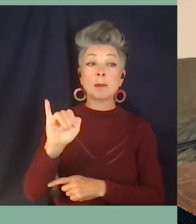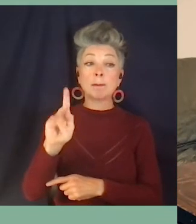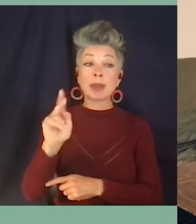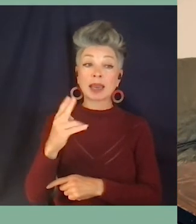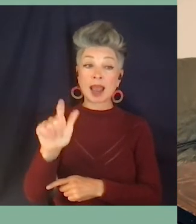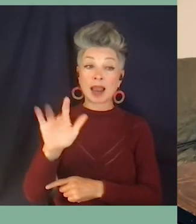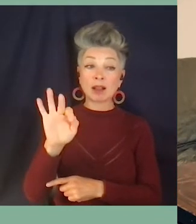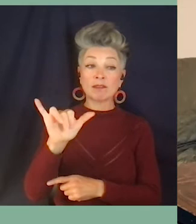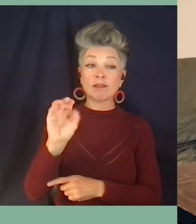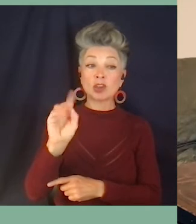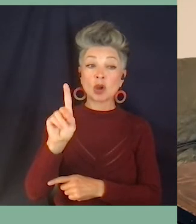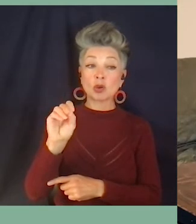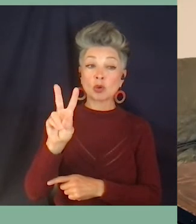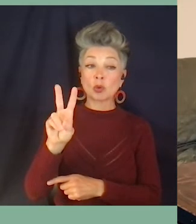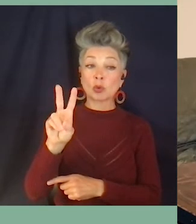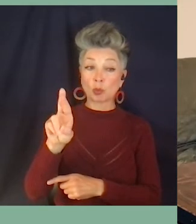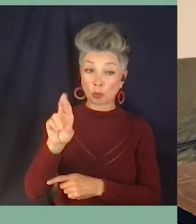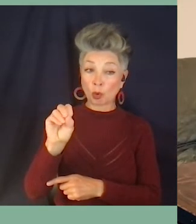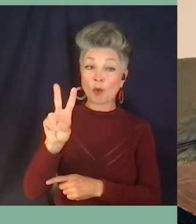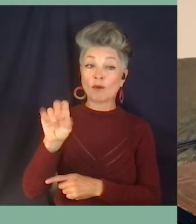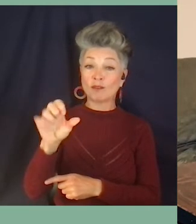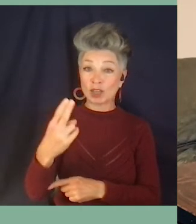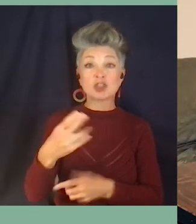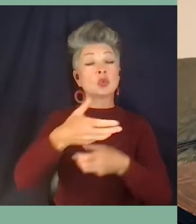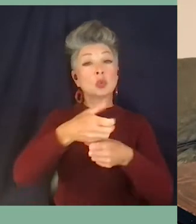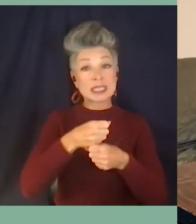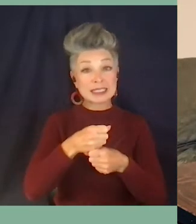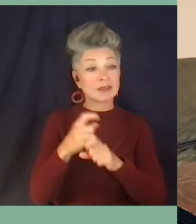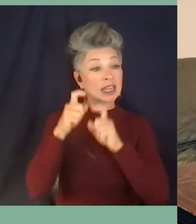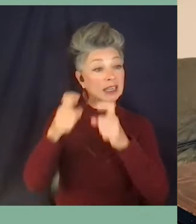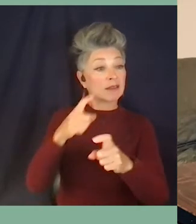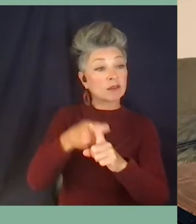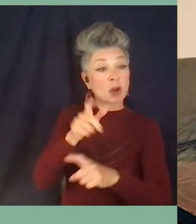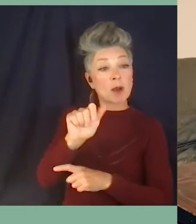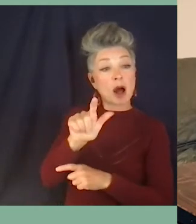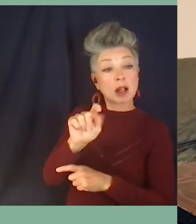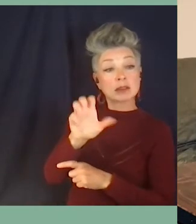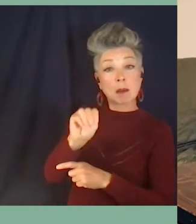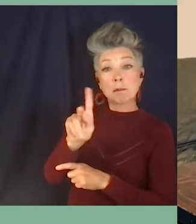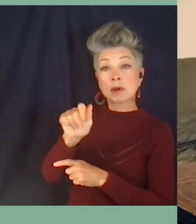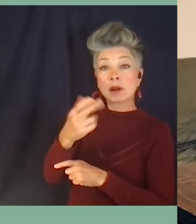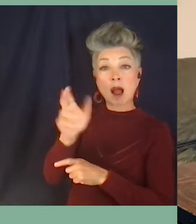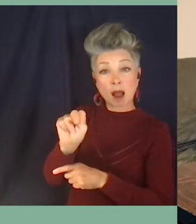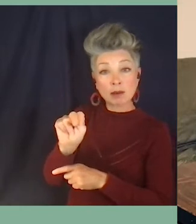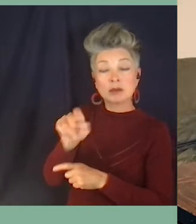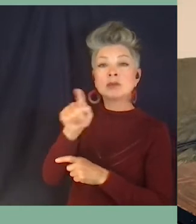received a special diplomatic gift from Altun Khan, ruler of